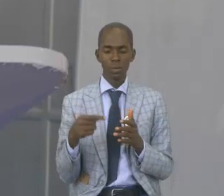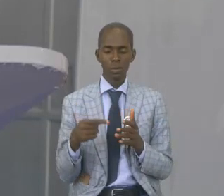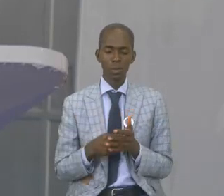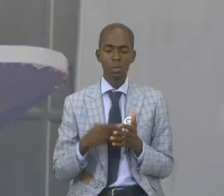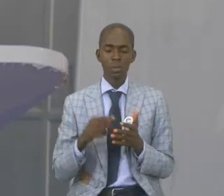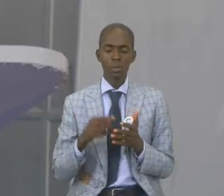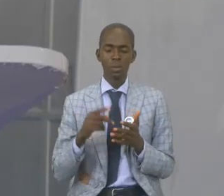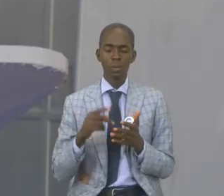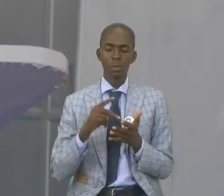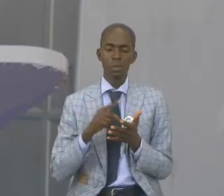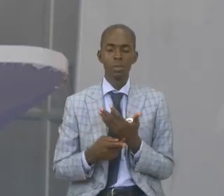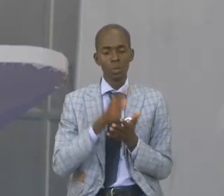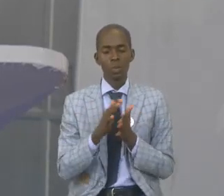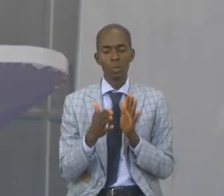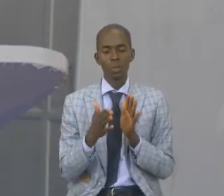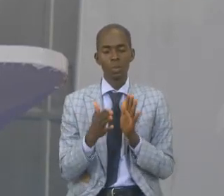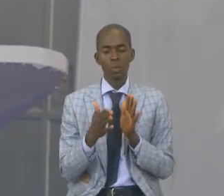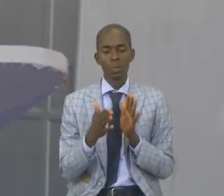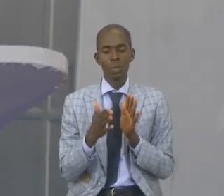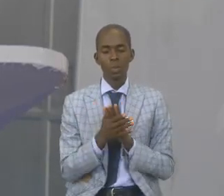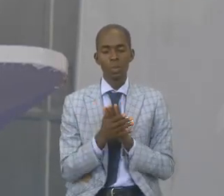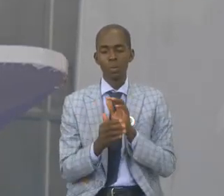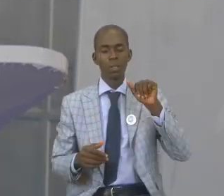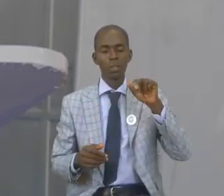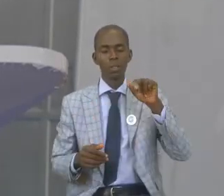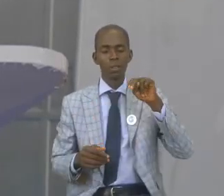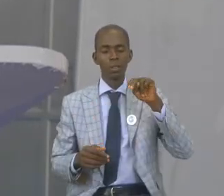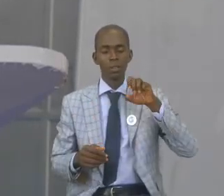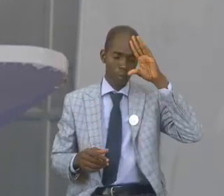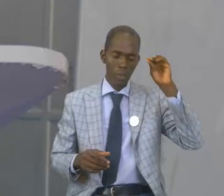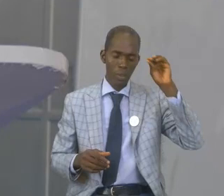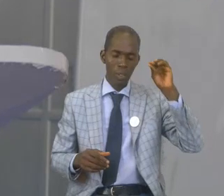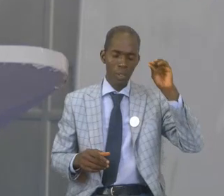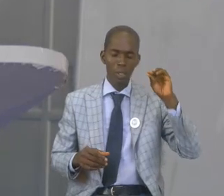A Daniel, a Daniela. And